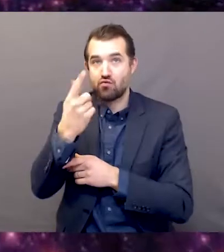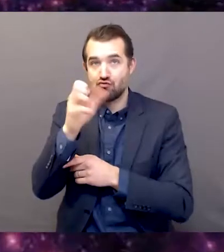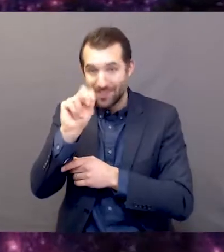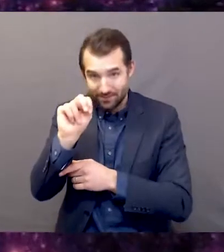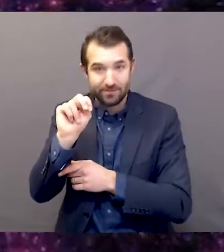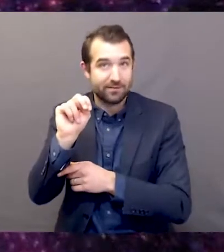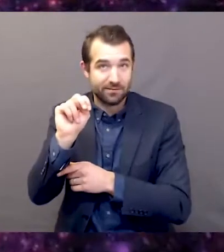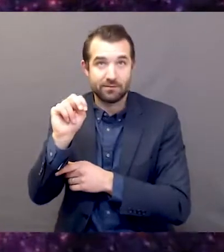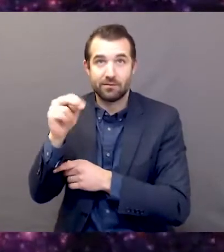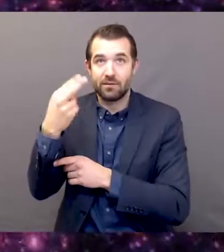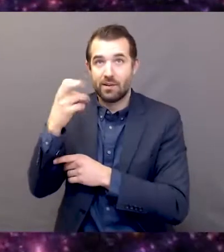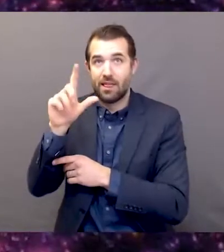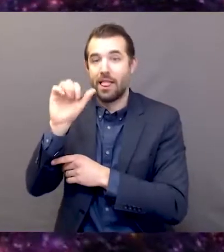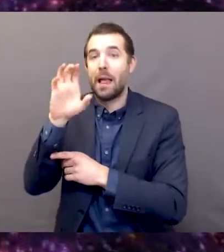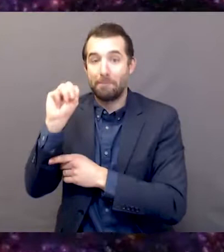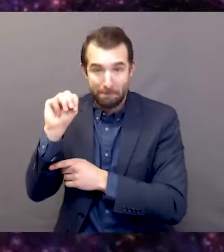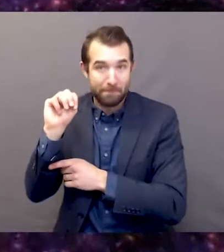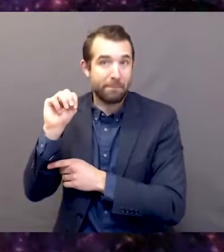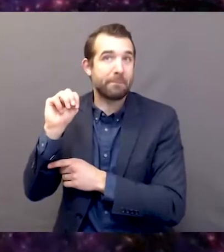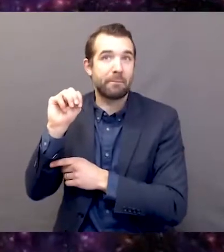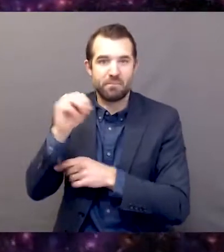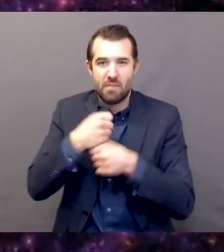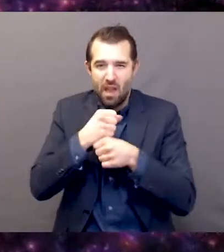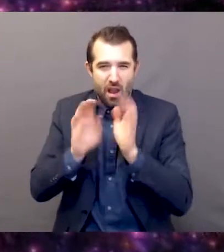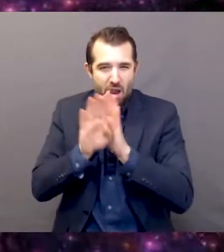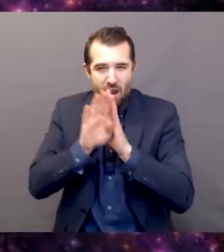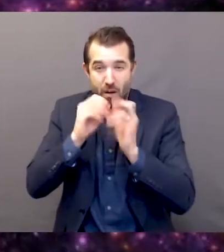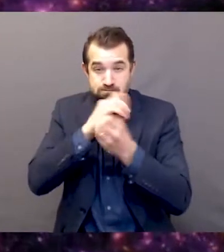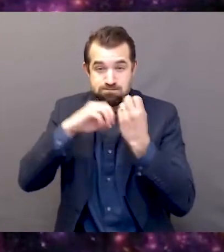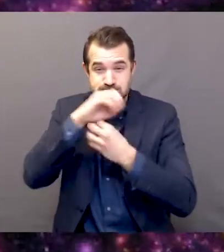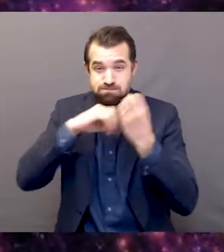formed. After about 380,000 years, the hot